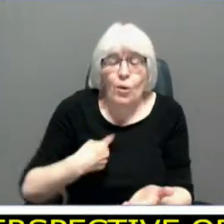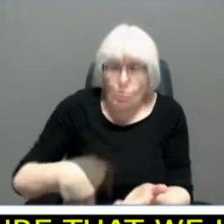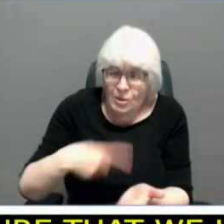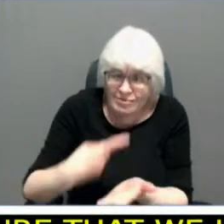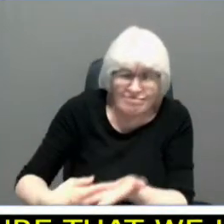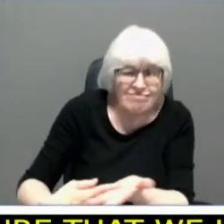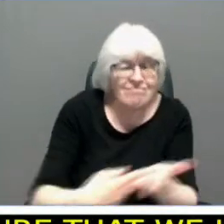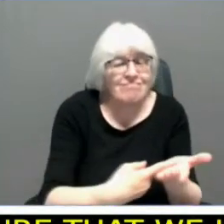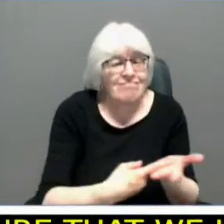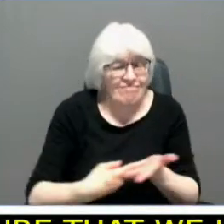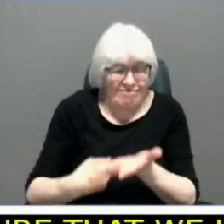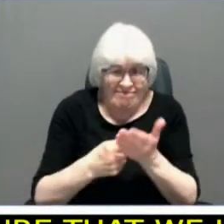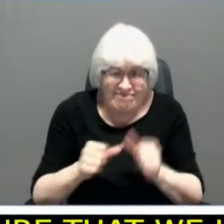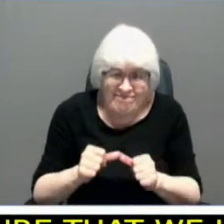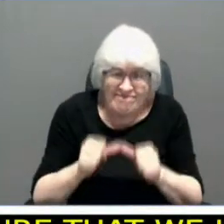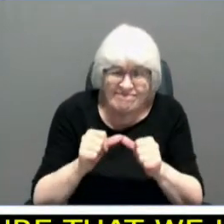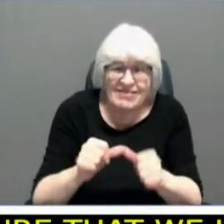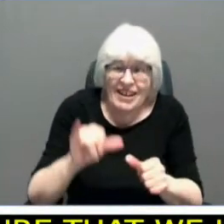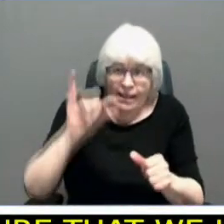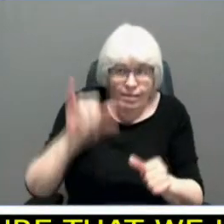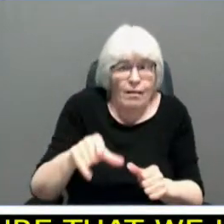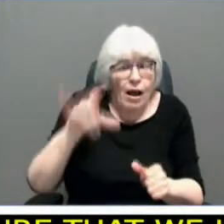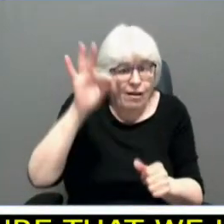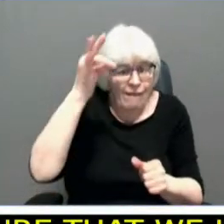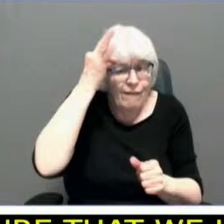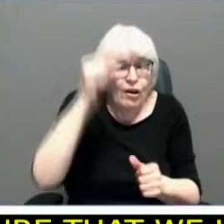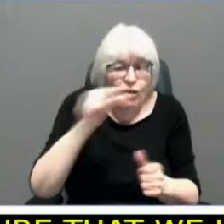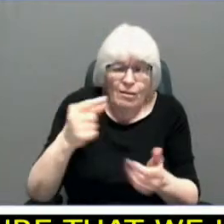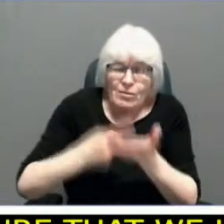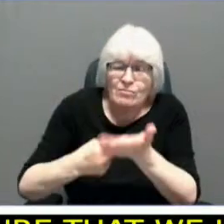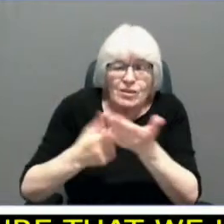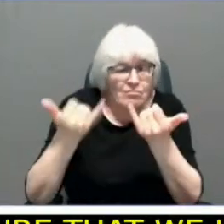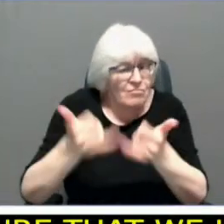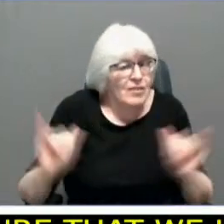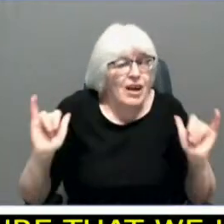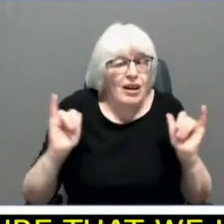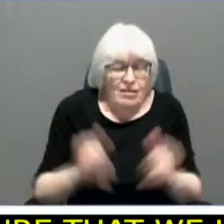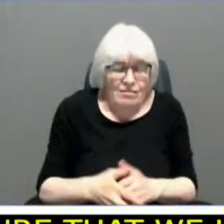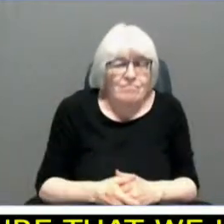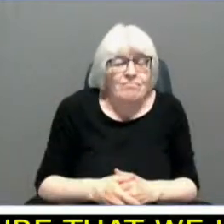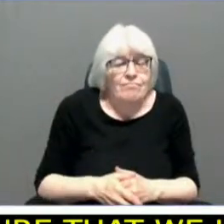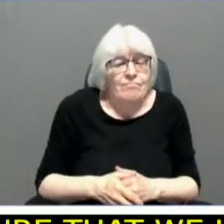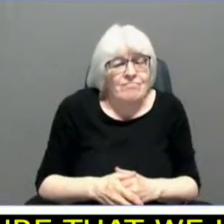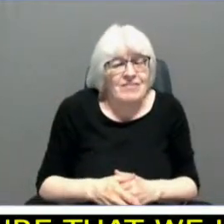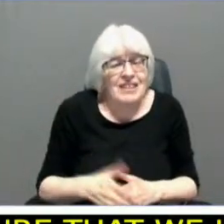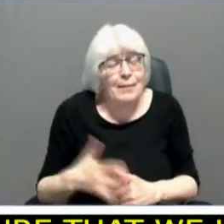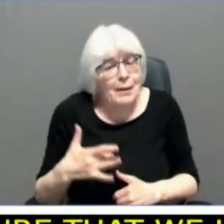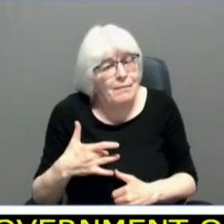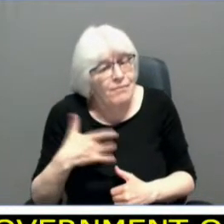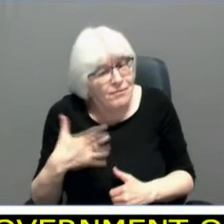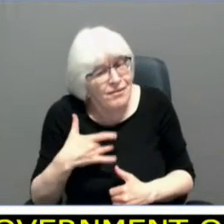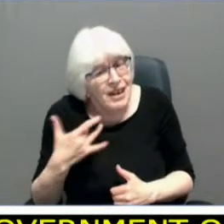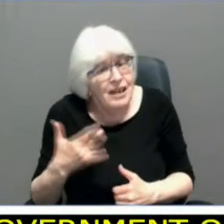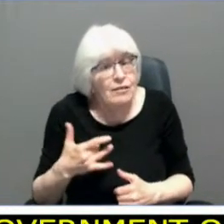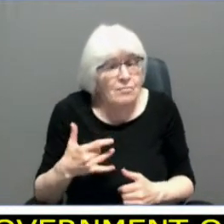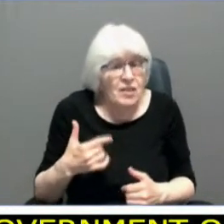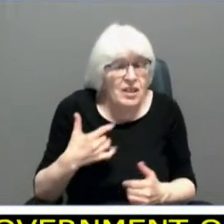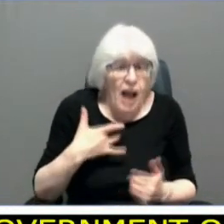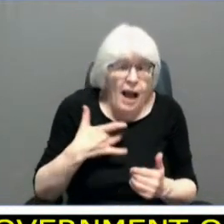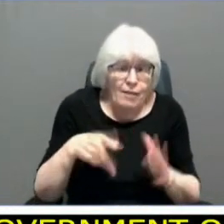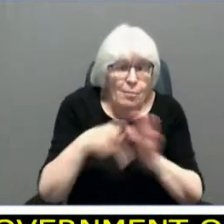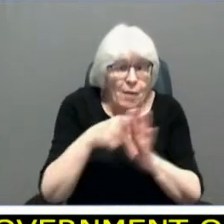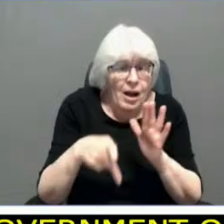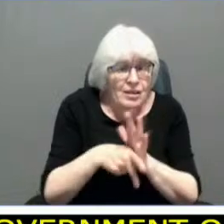government. I do believe that we have a policy commitment from the federal government. I think we're on the